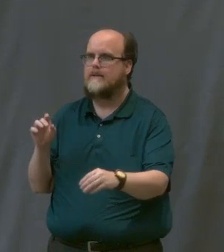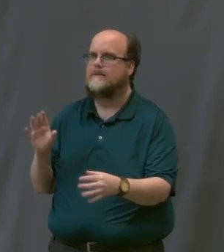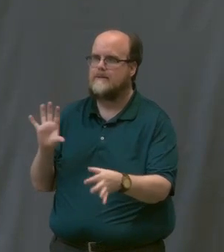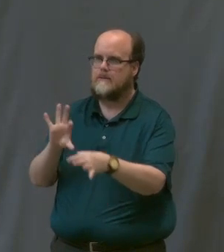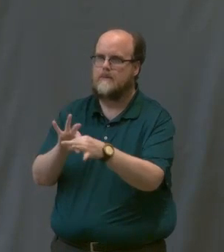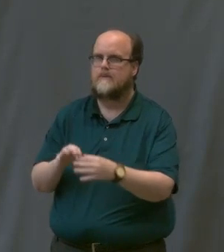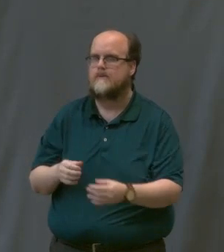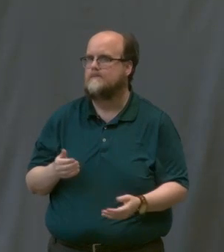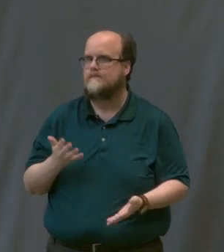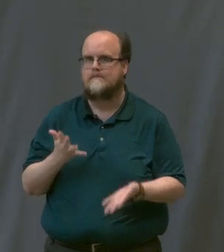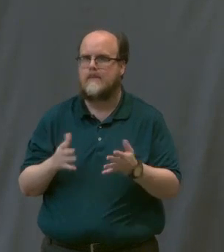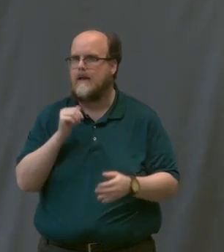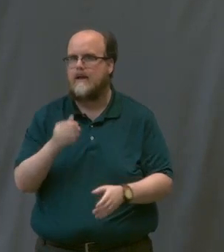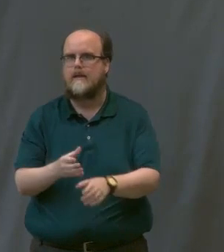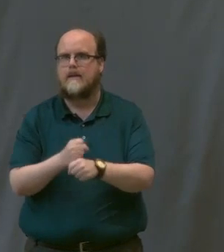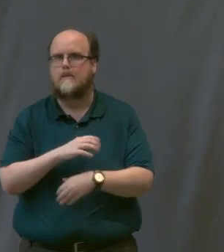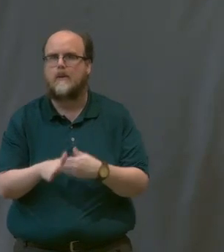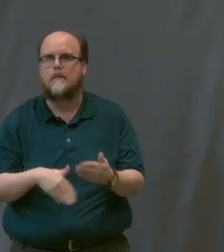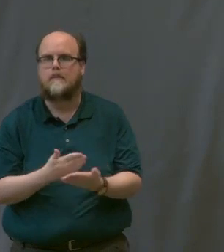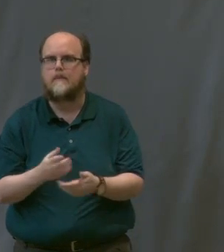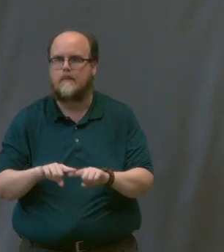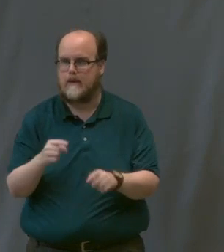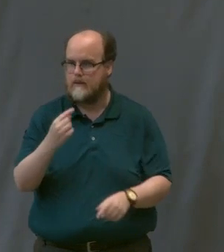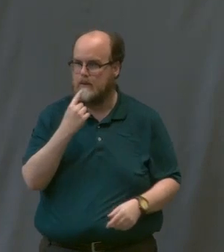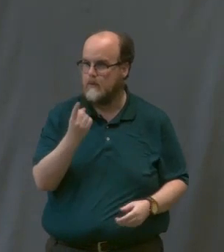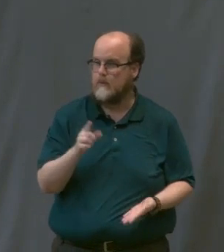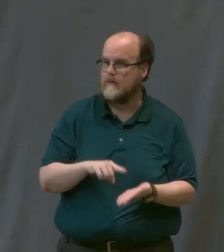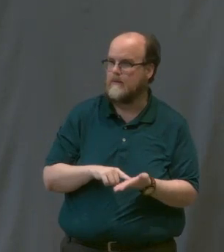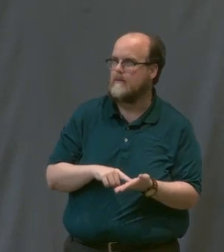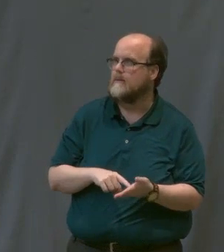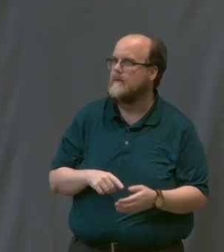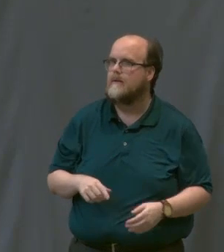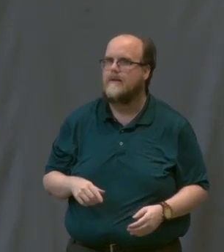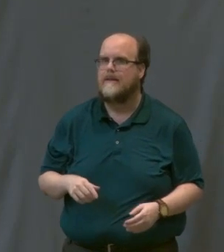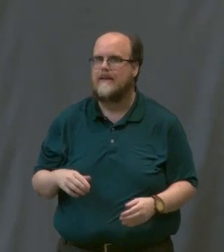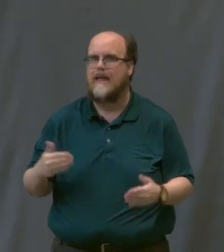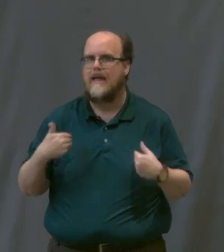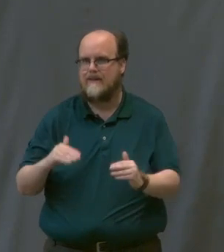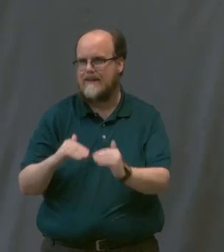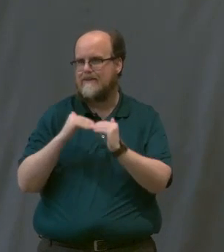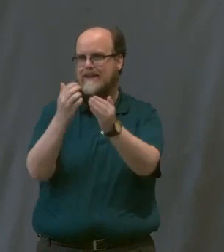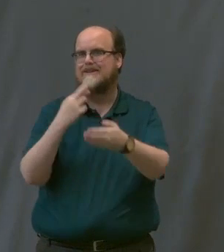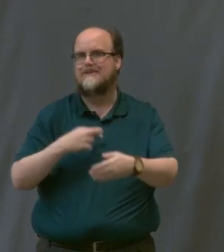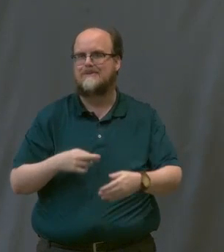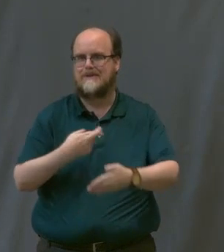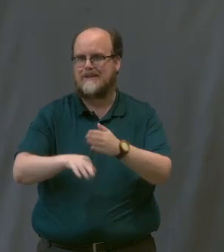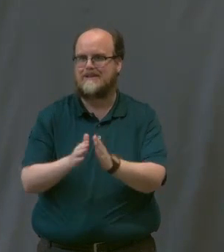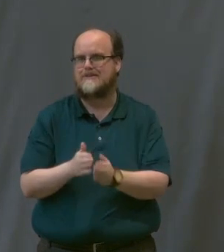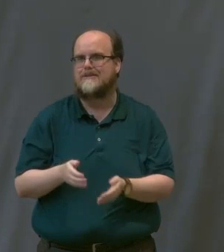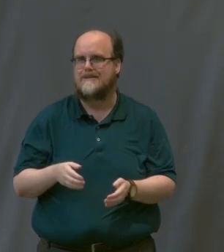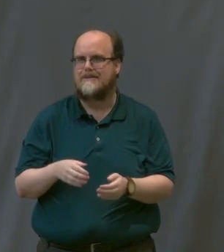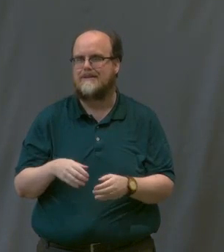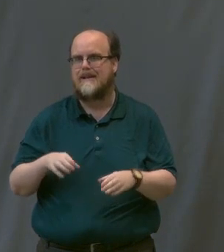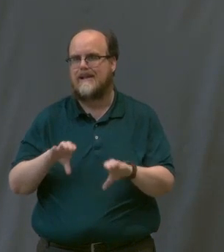these topics. I will tell you this, there is an advanced Revelation class. If y'all would like to have one, maybe we can rent